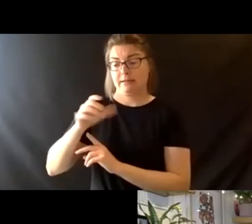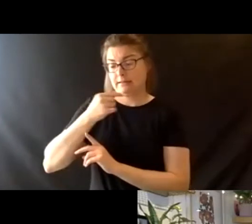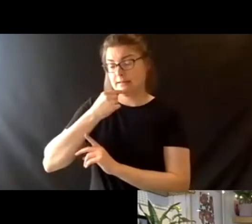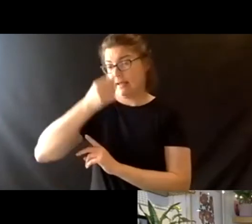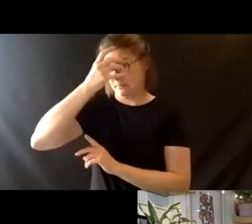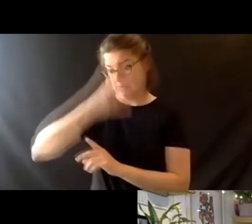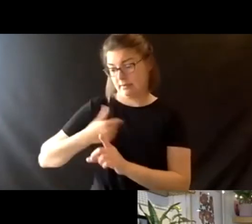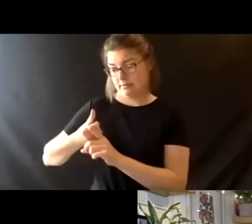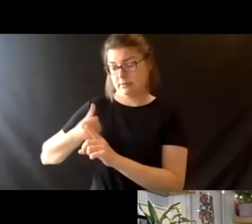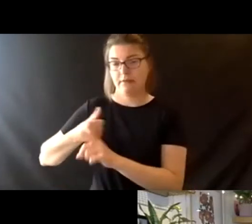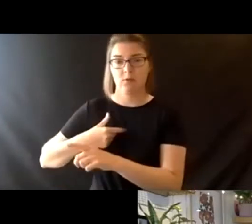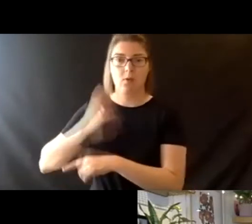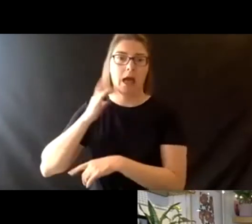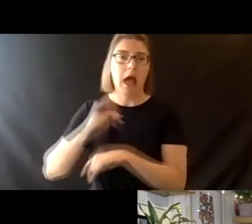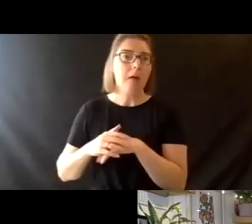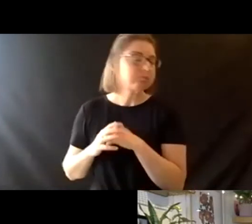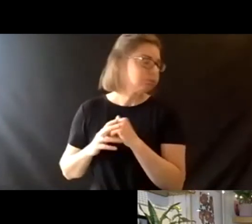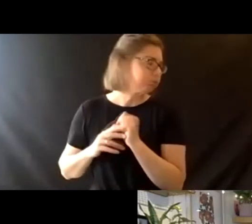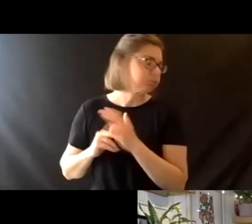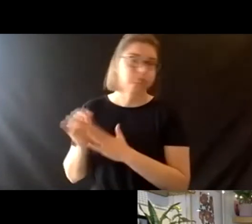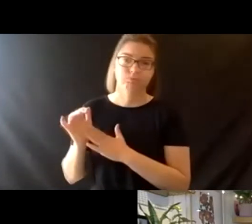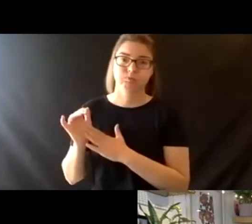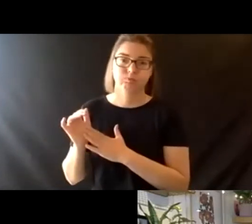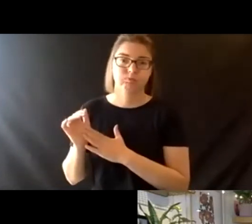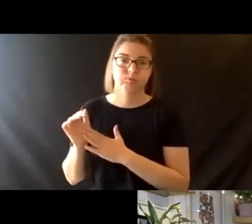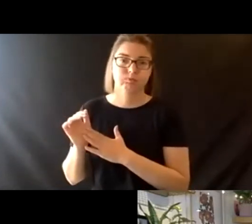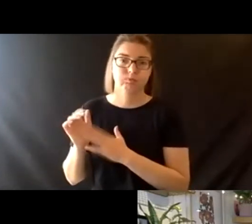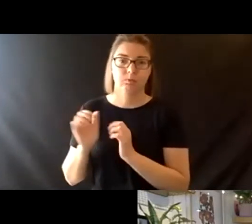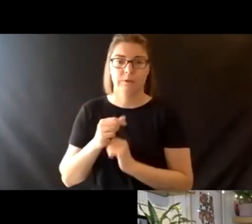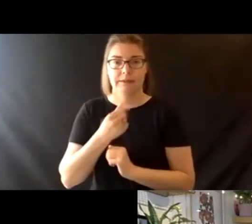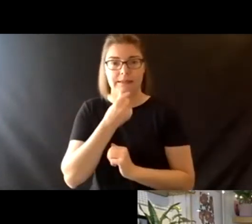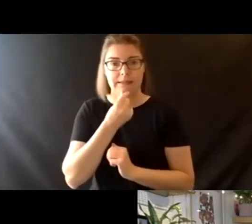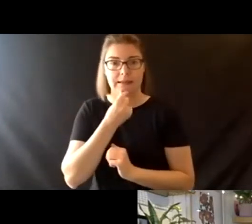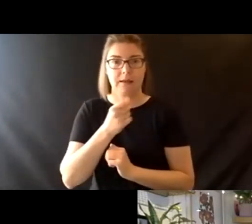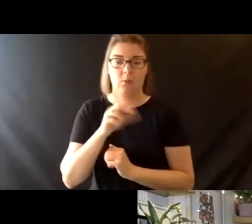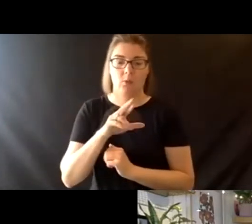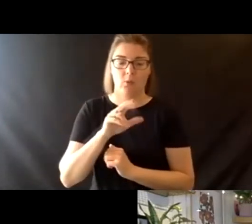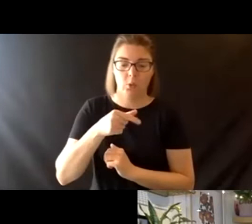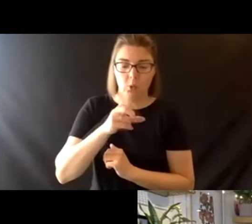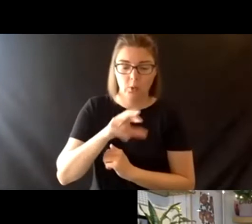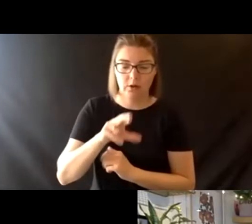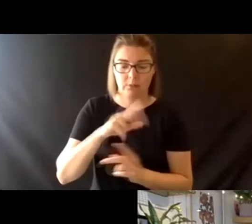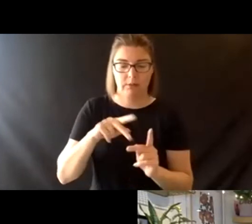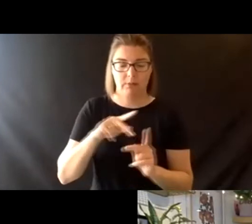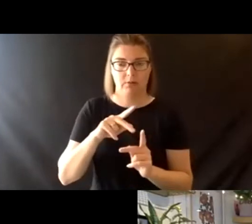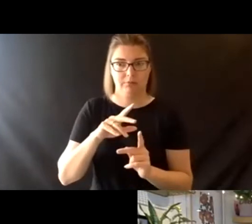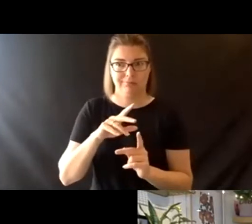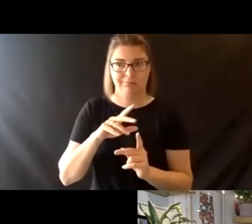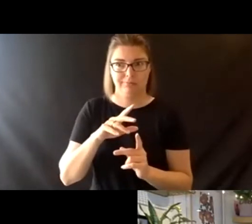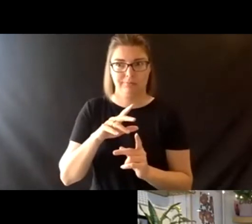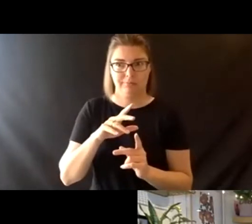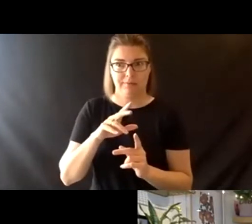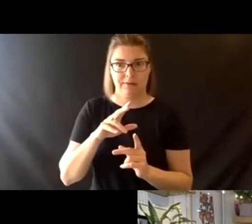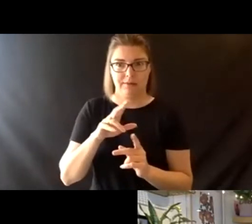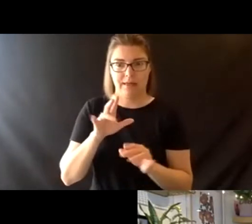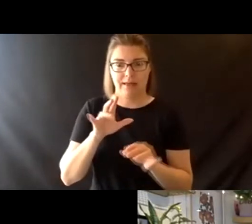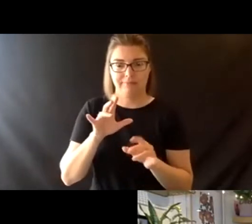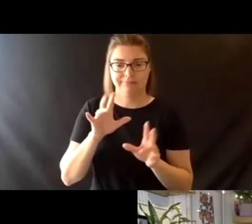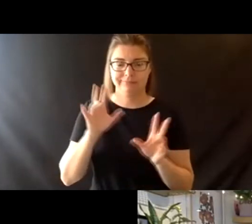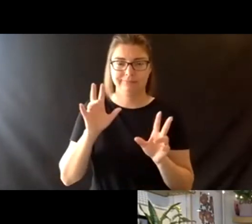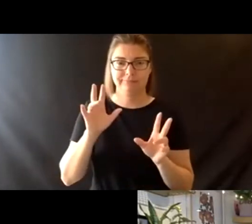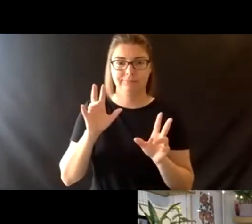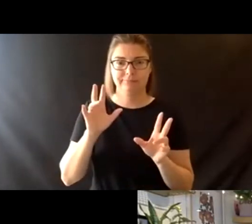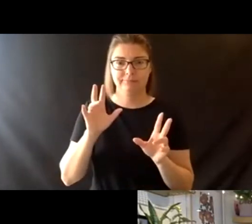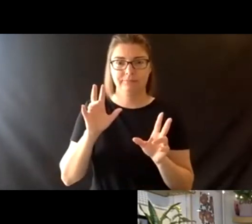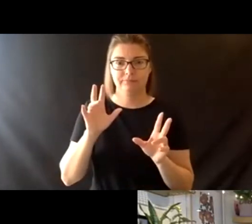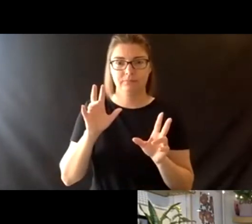themselves because they're uncomfortable with gay people or queer people who challenge that rigid